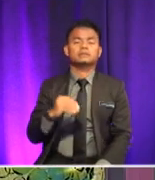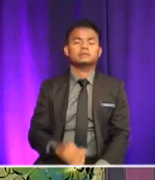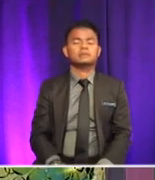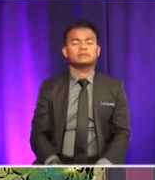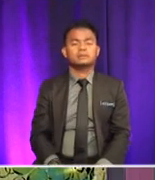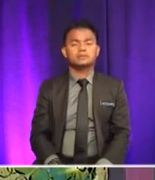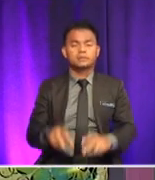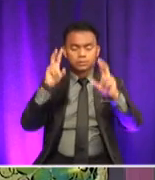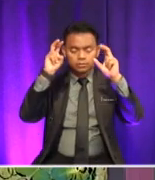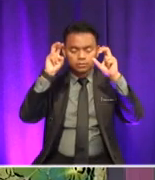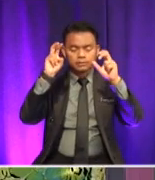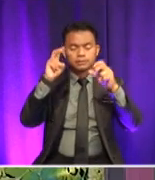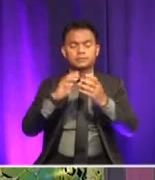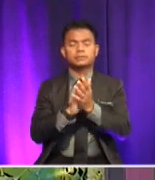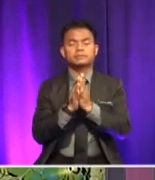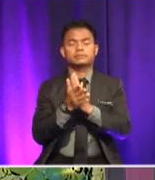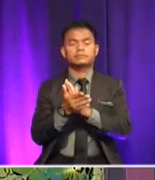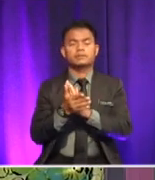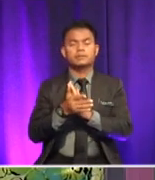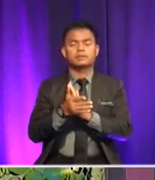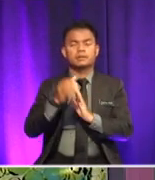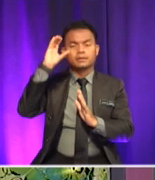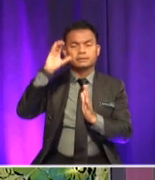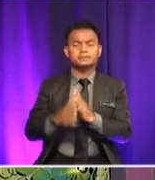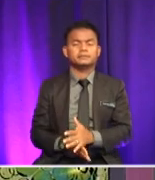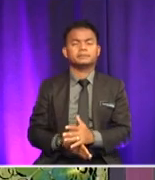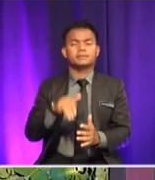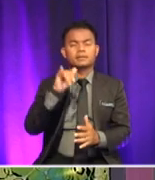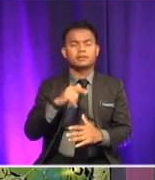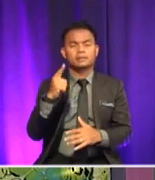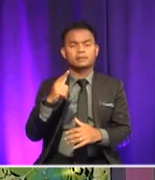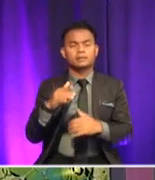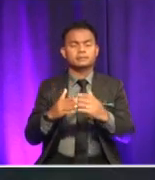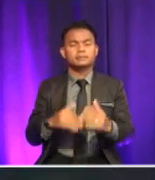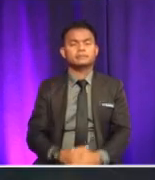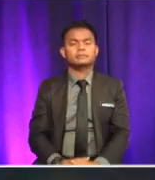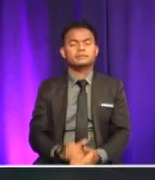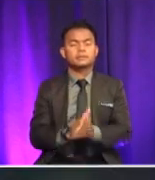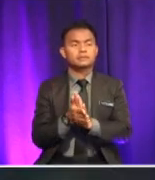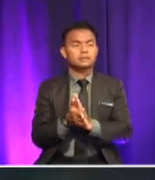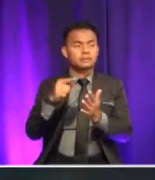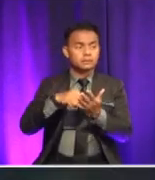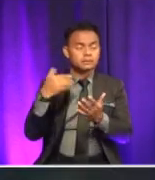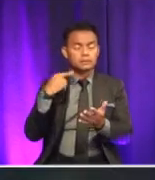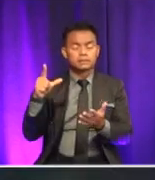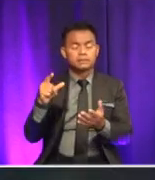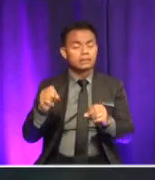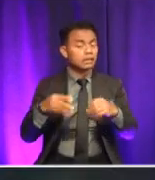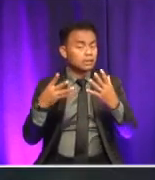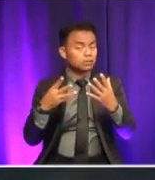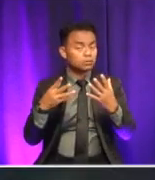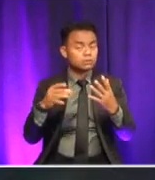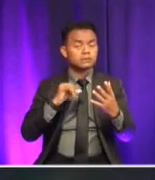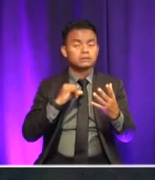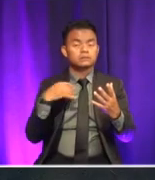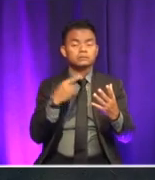view, your personal criticism. That is very important. Okay. So this is how we can get 50 marks